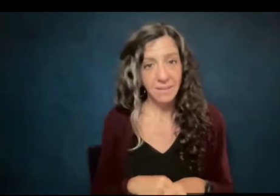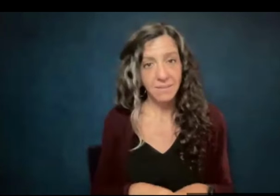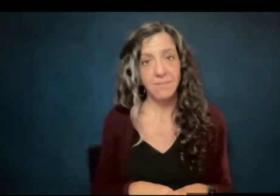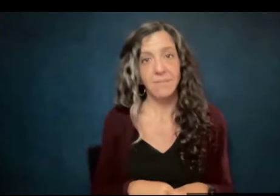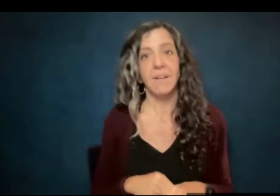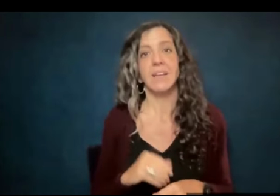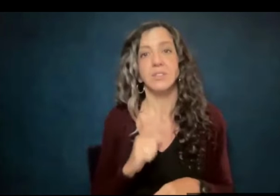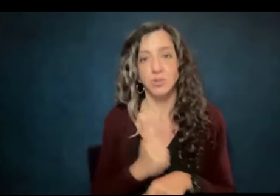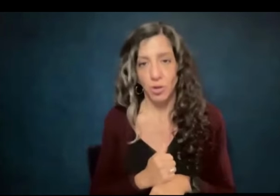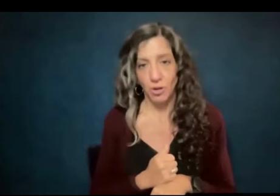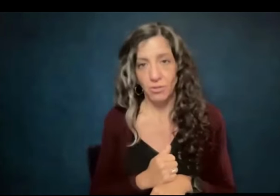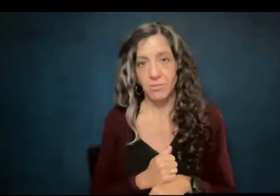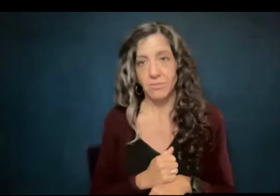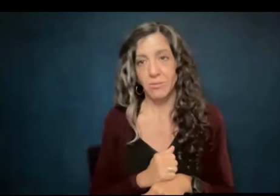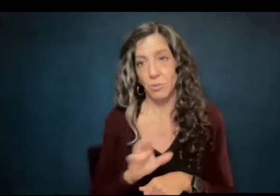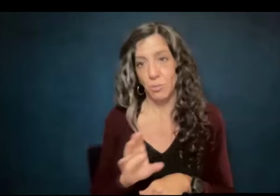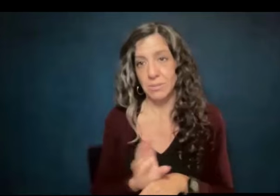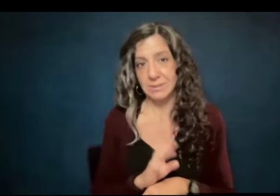start that business.